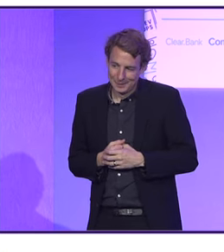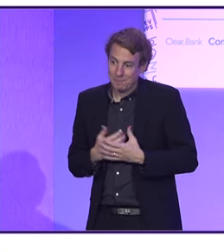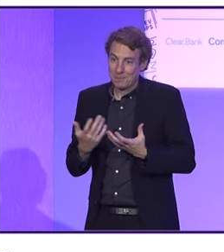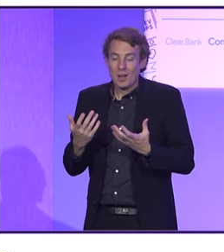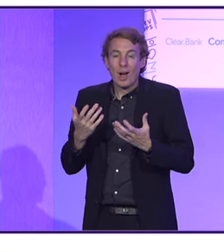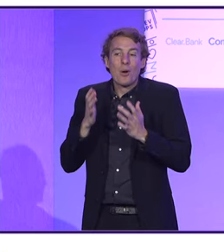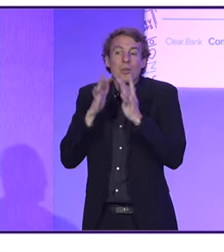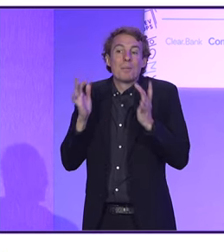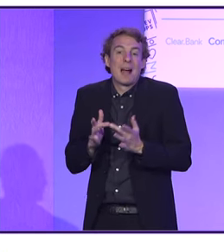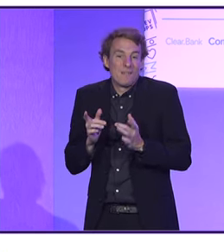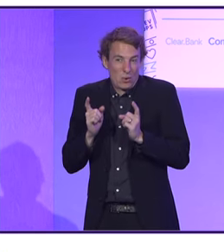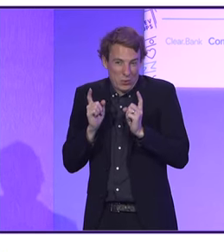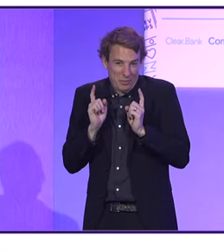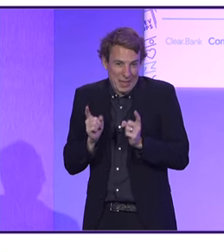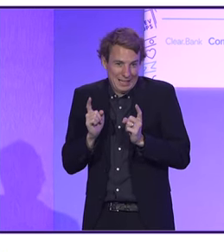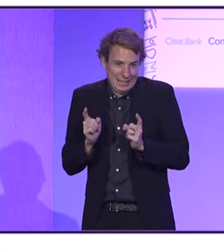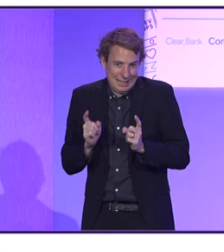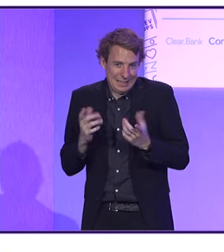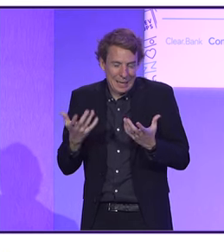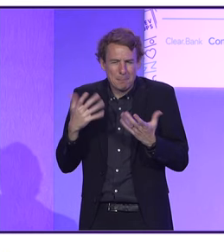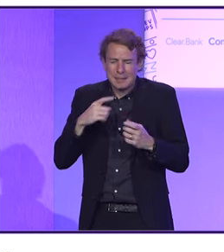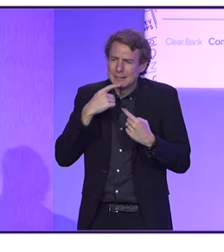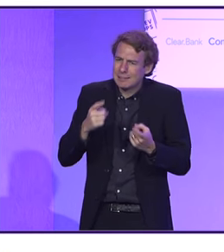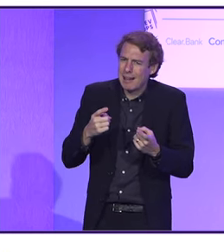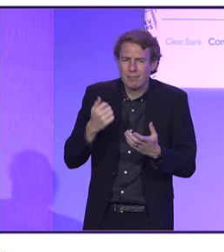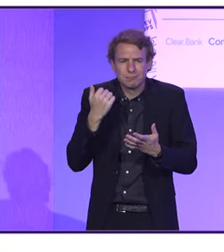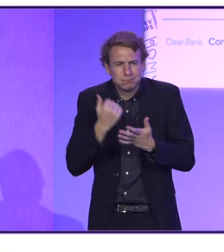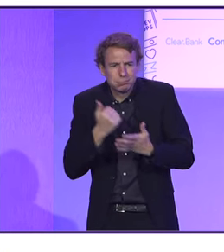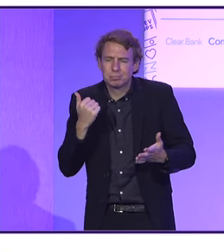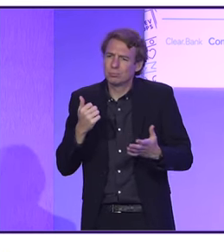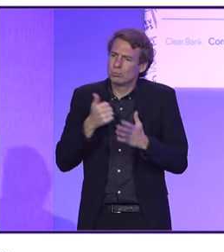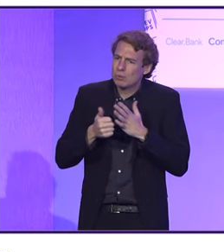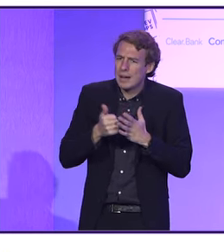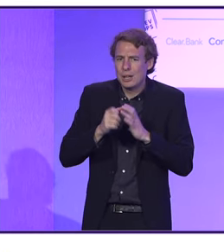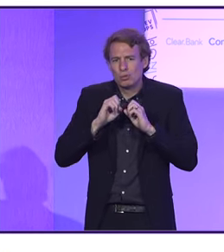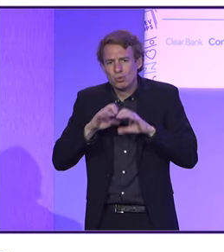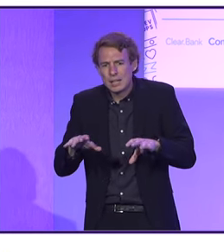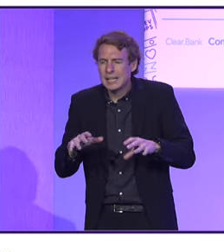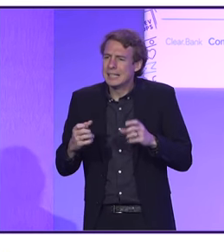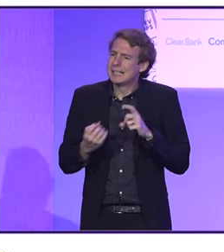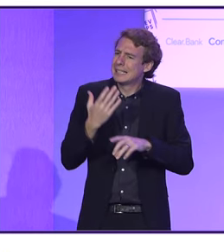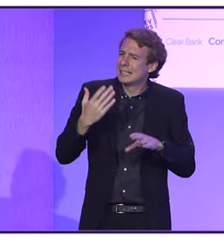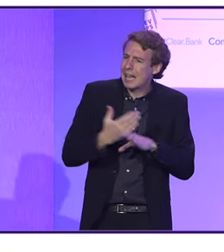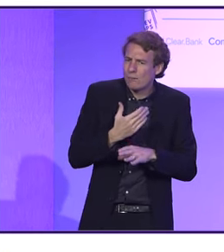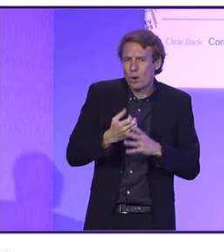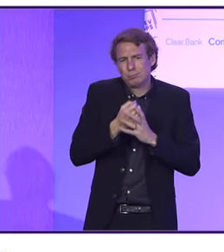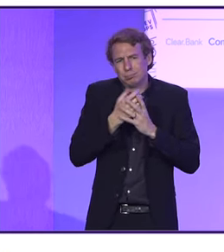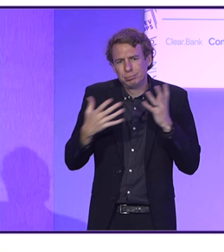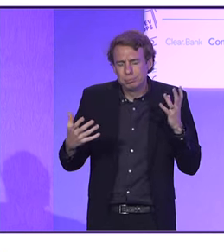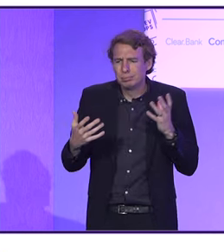So that's the platform. I've sort of talked about how great it was, how we're doing regular releases, how we're doing all this DevOps stuff, livestock, not